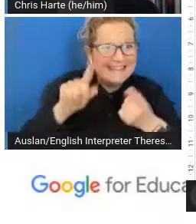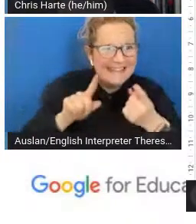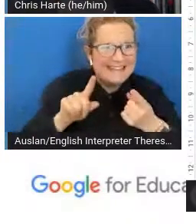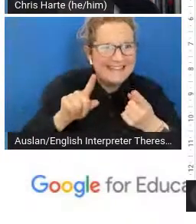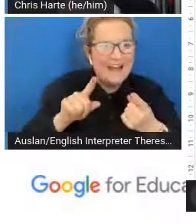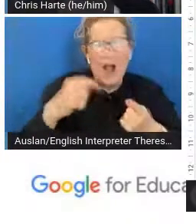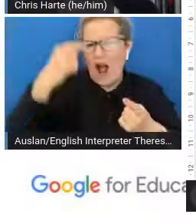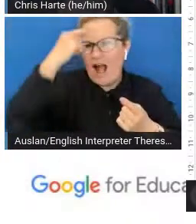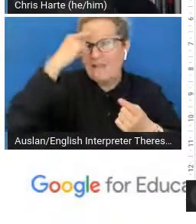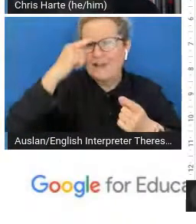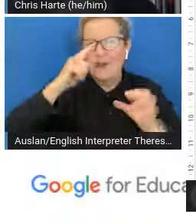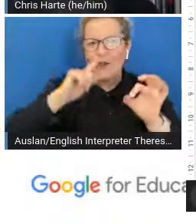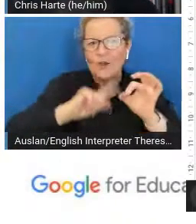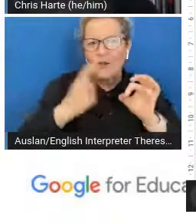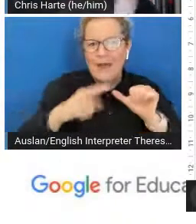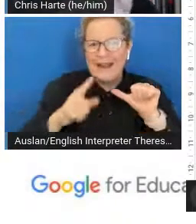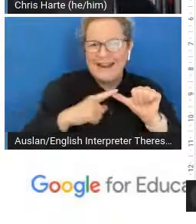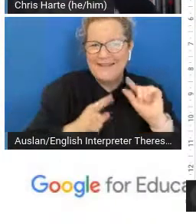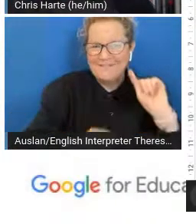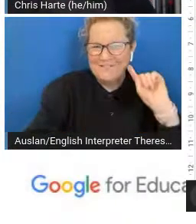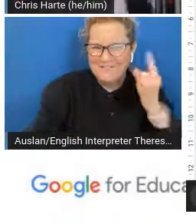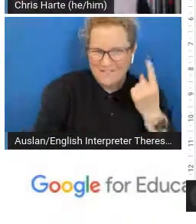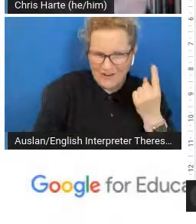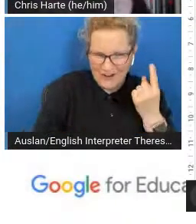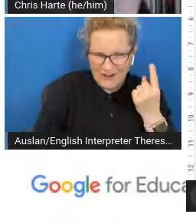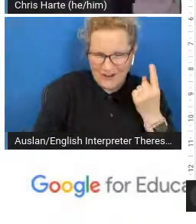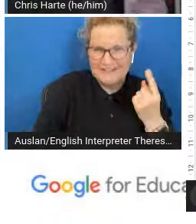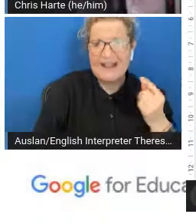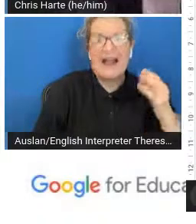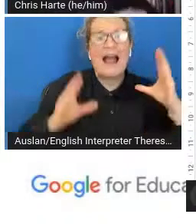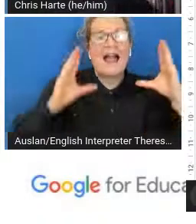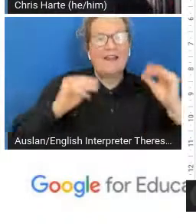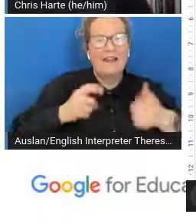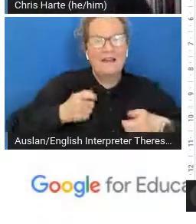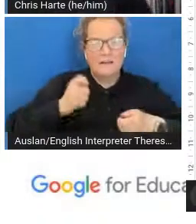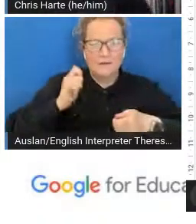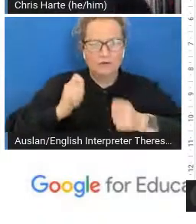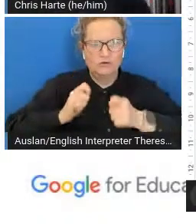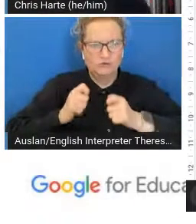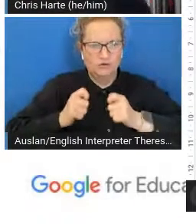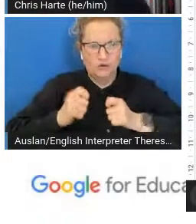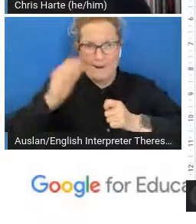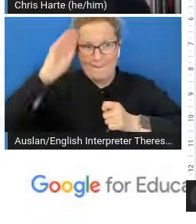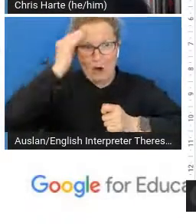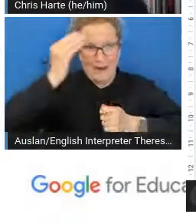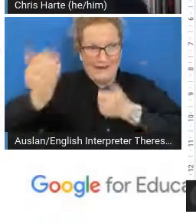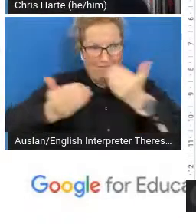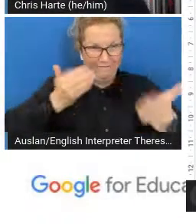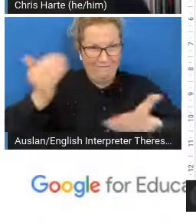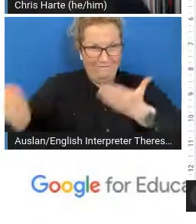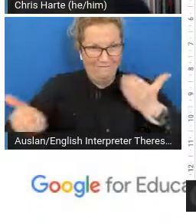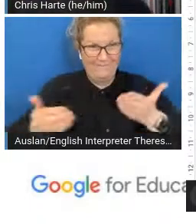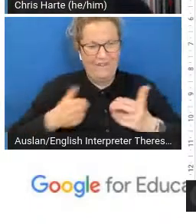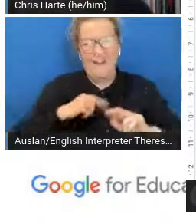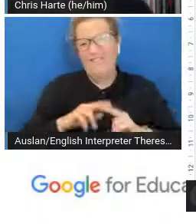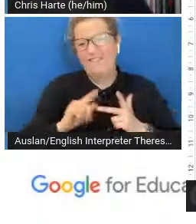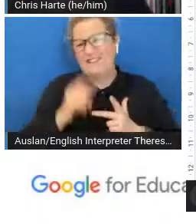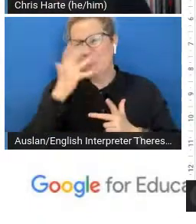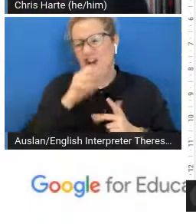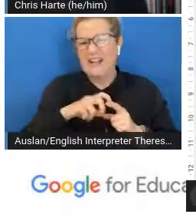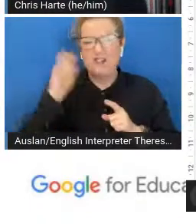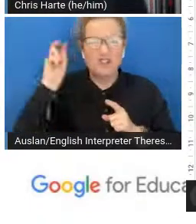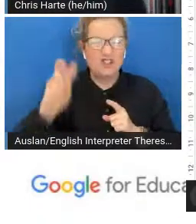do the Q&A first, and then we're going to do the drum roll prize giving. I was just getting really excited. Sorry, I